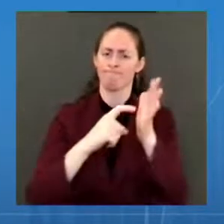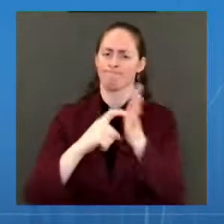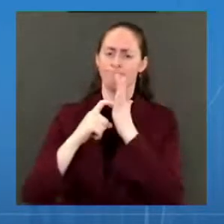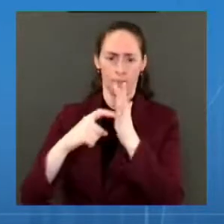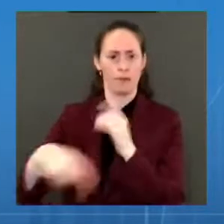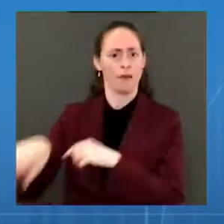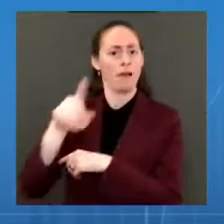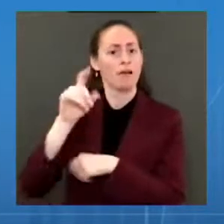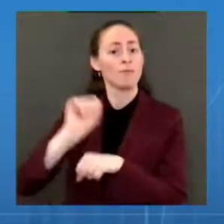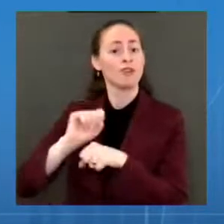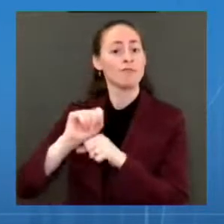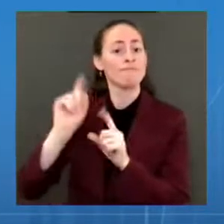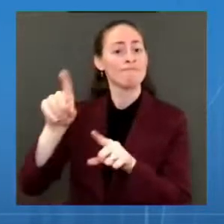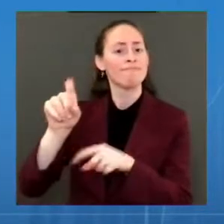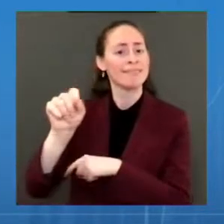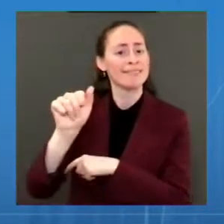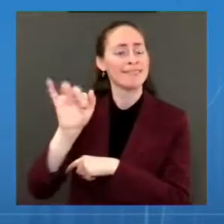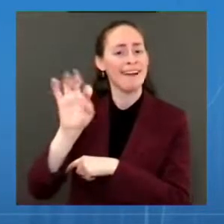Next question, Kevin.